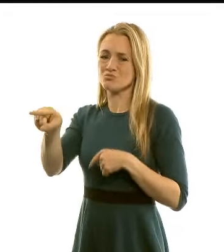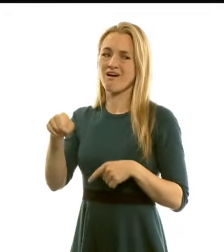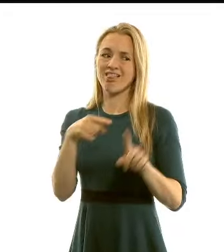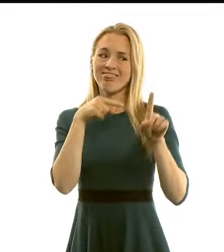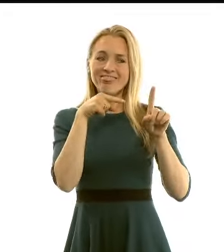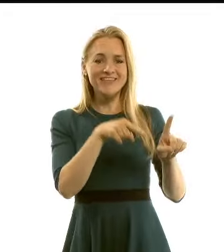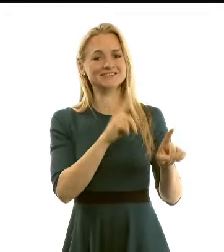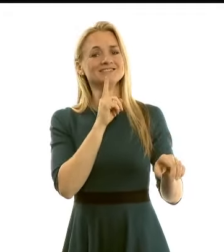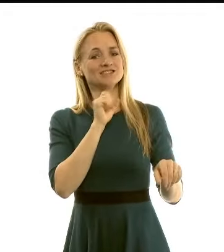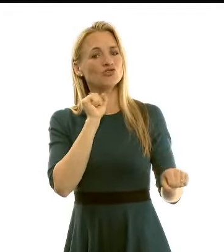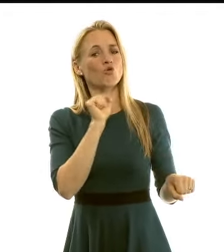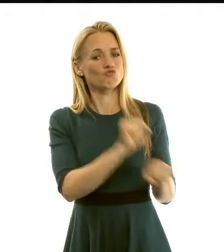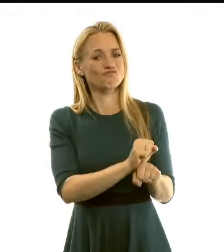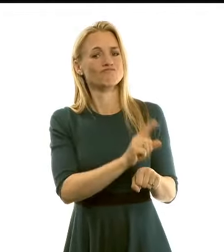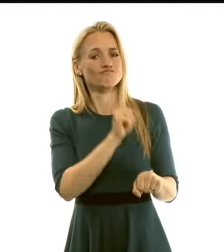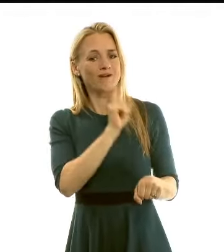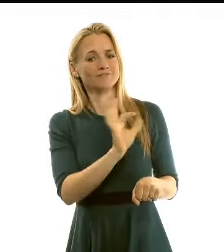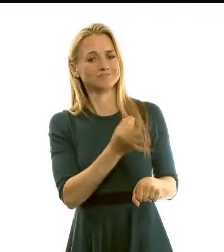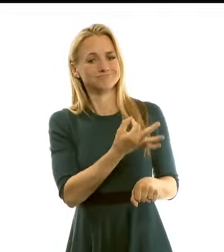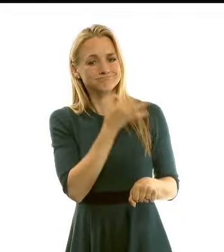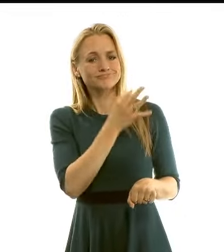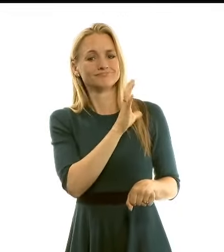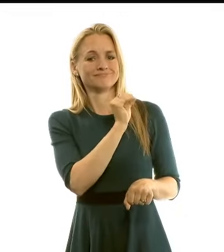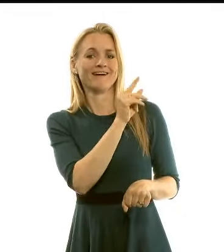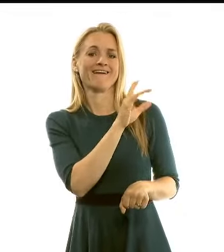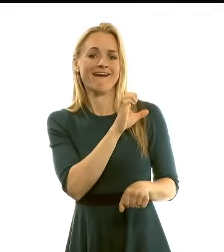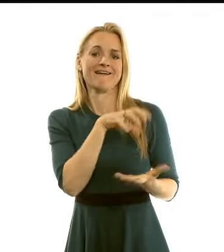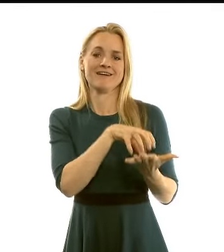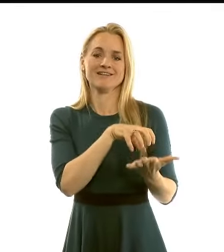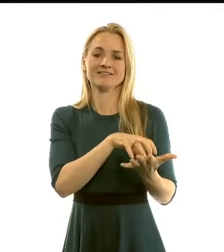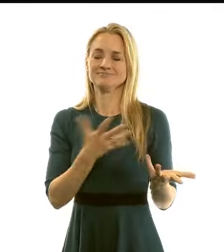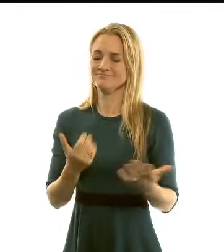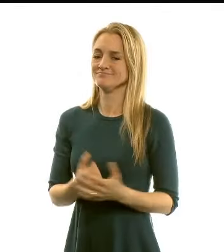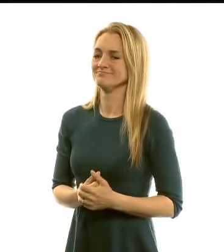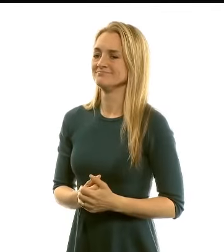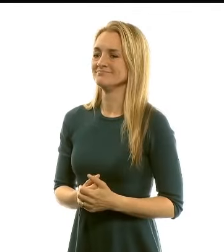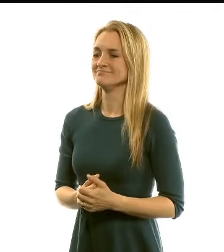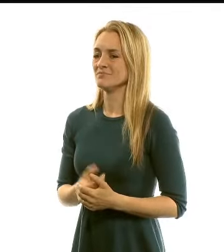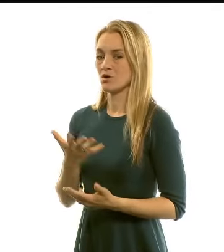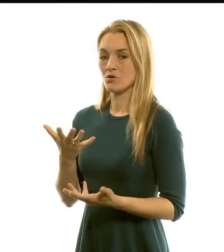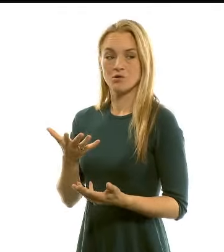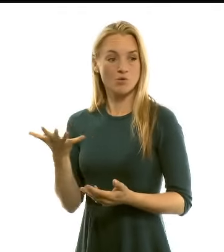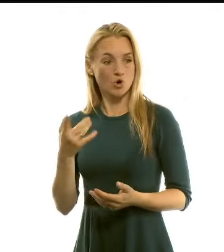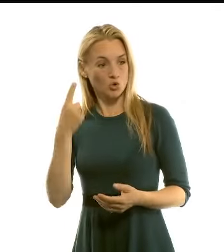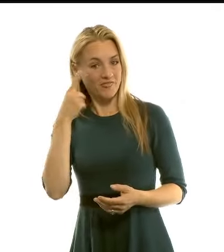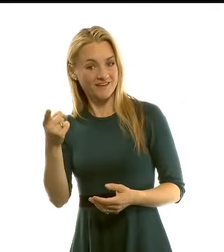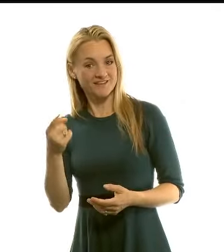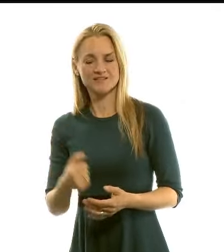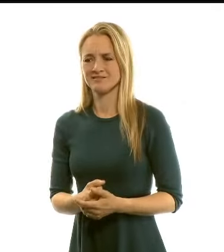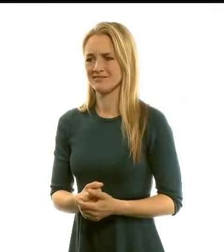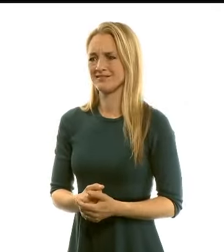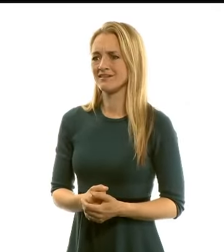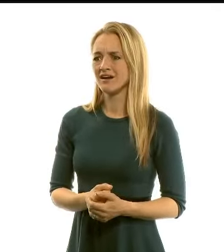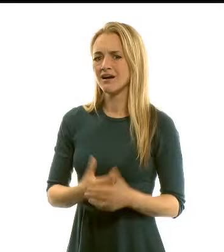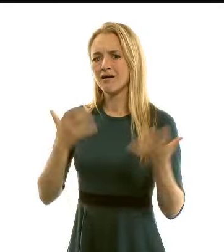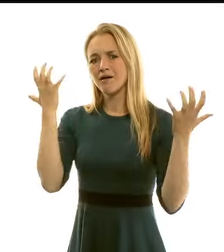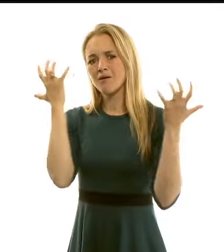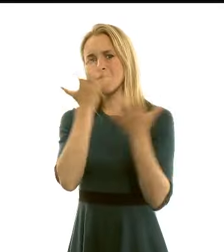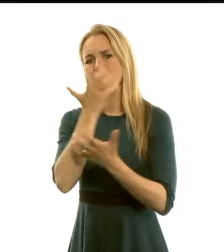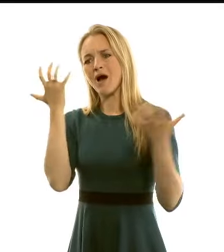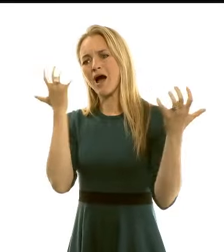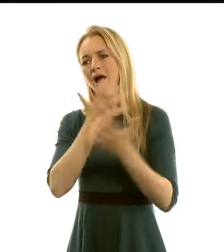right. Jamie, Matt, what do you think? What are your thoughts? Yeah, I mean, wow, this is amazing. You can just